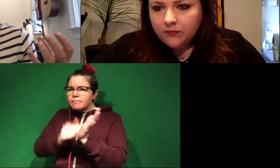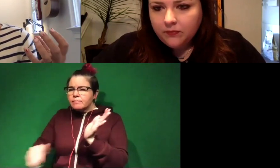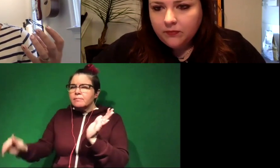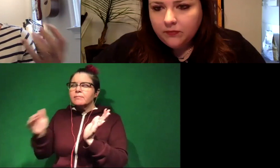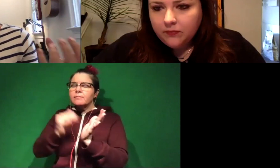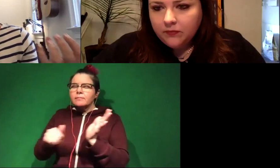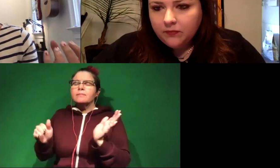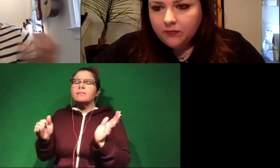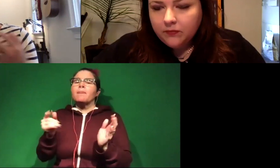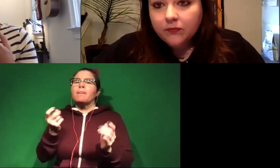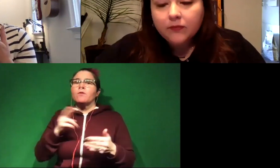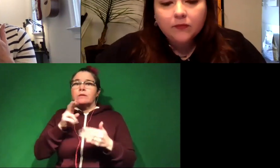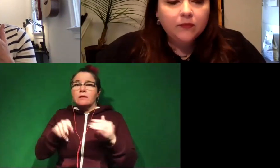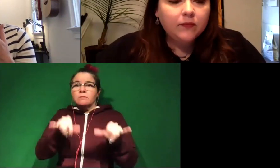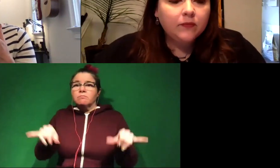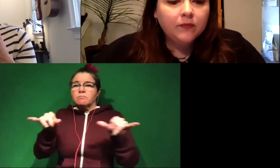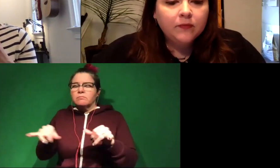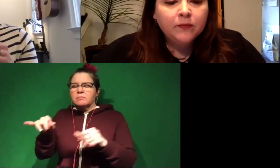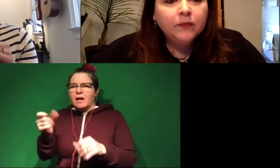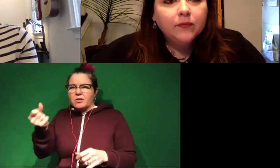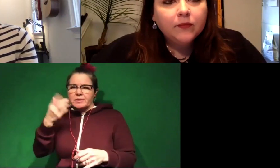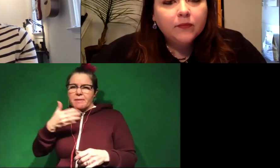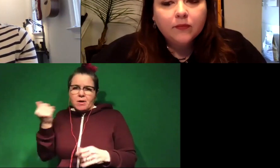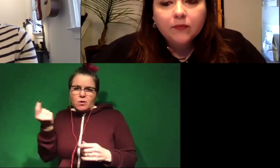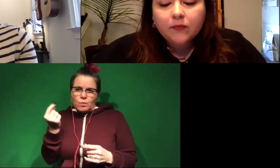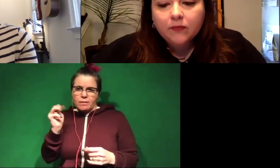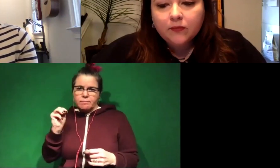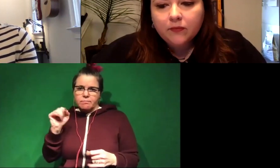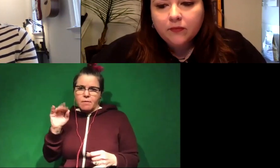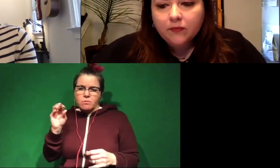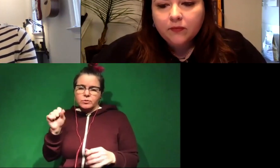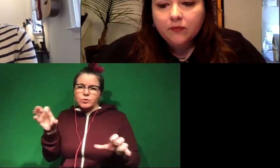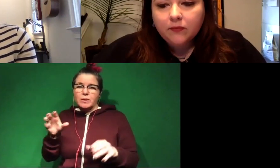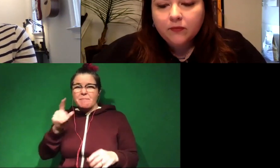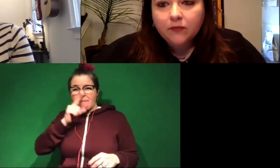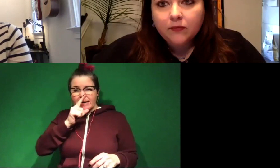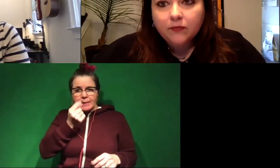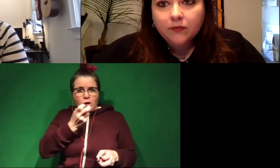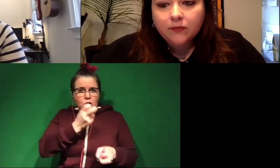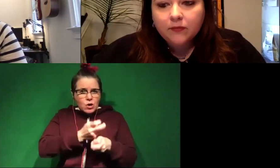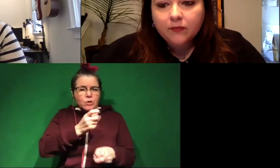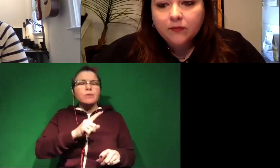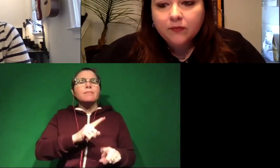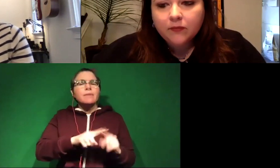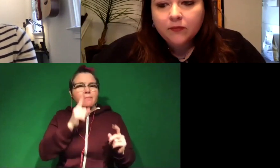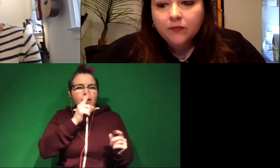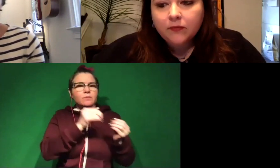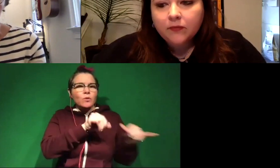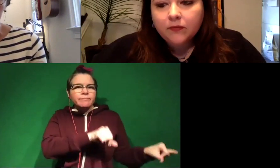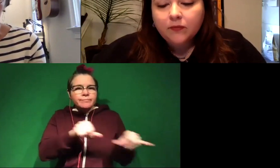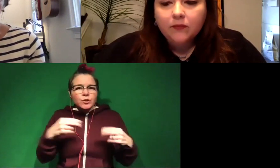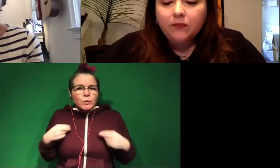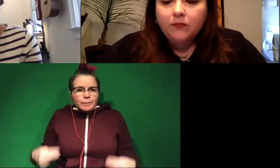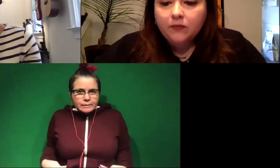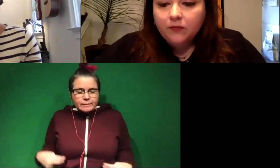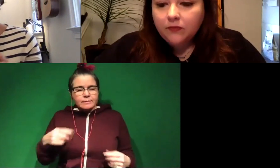really good idea of what those microbes are doing. Mice, it's a little harder, but mice are more like humans in that they're